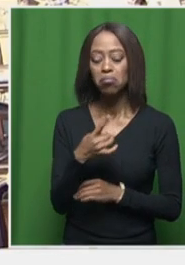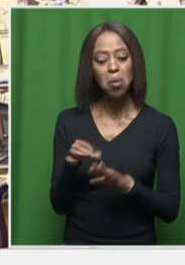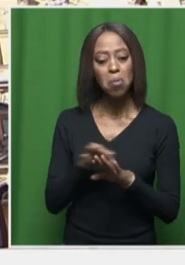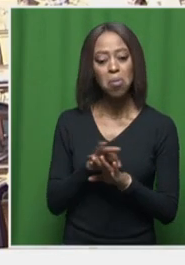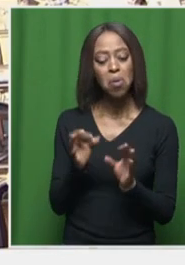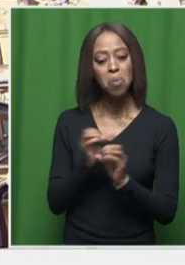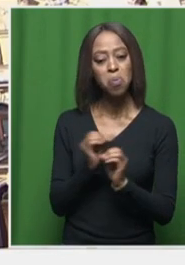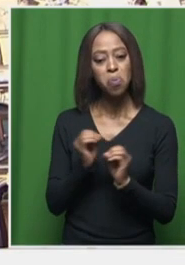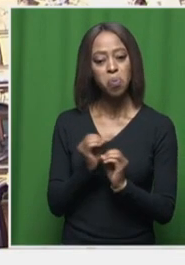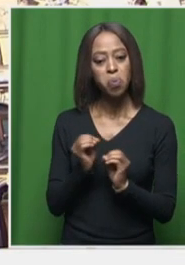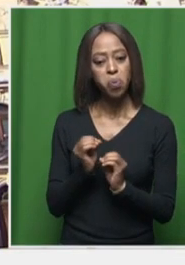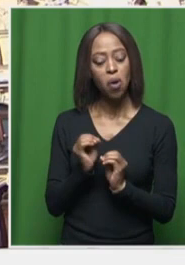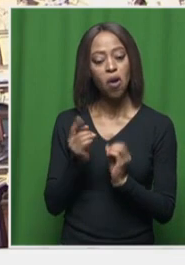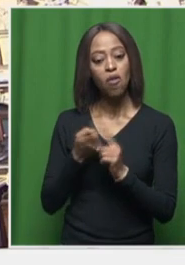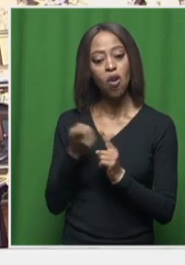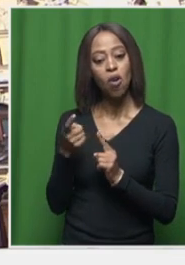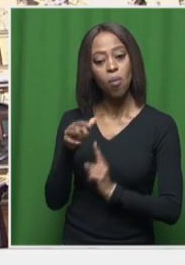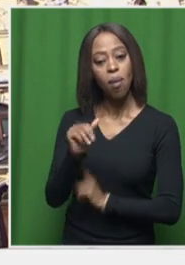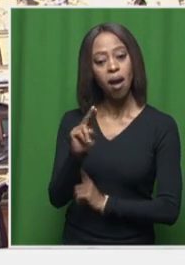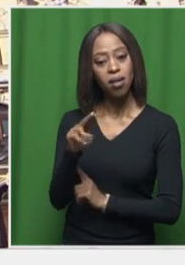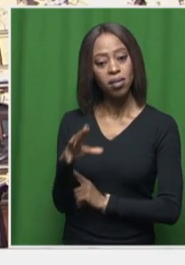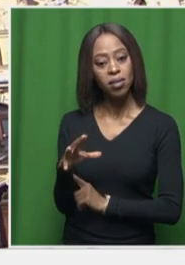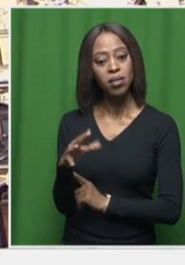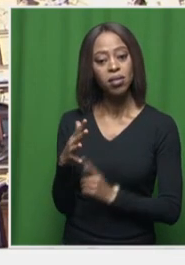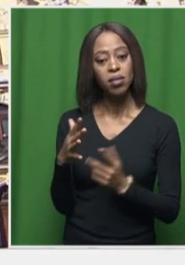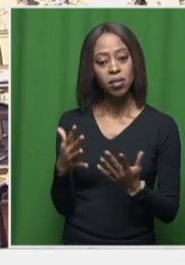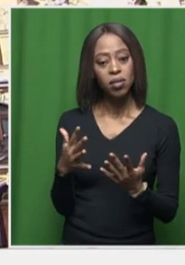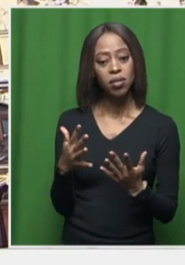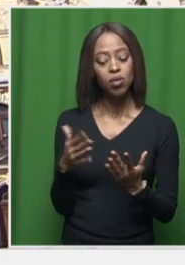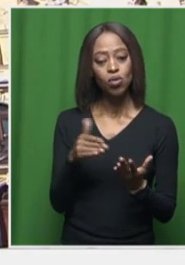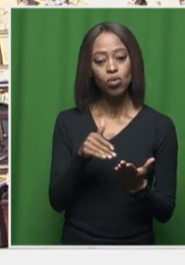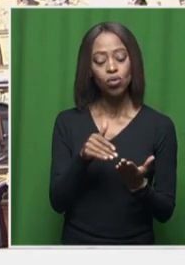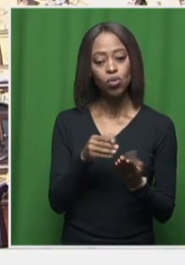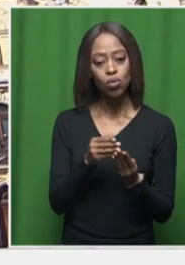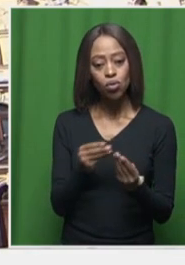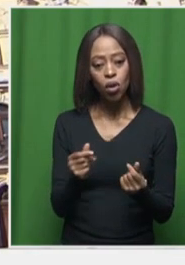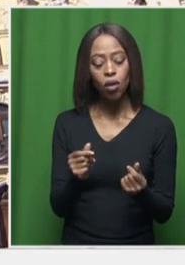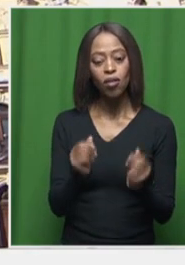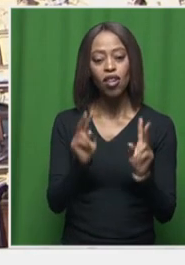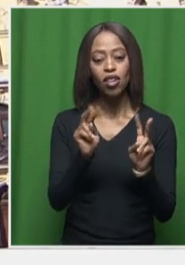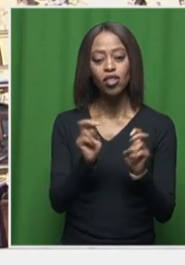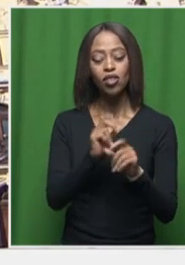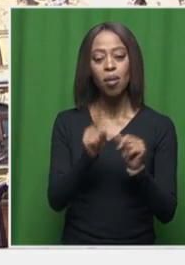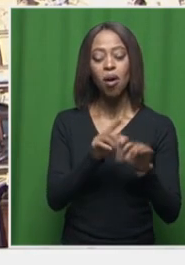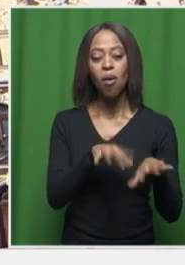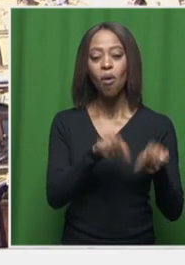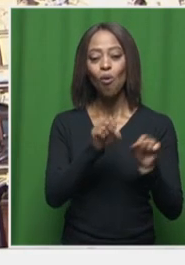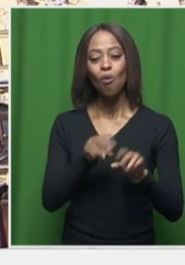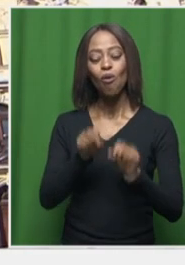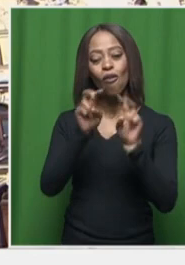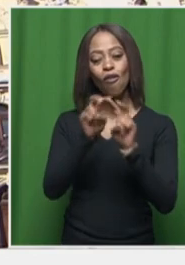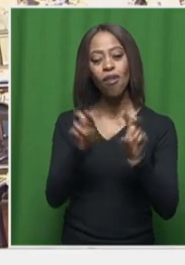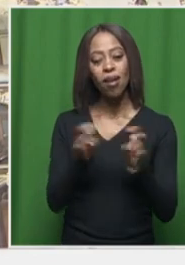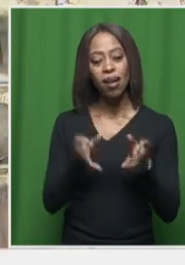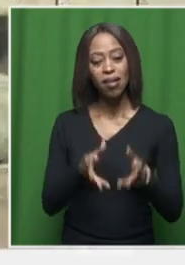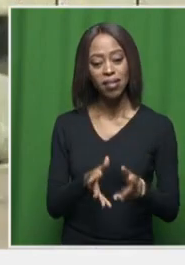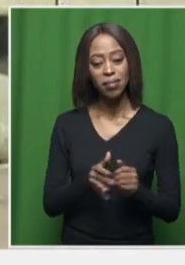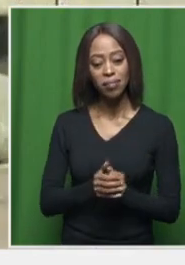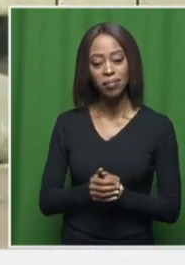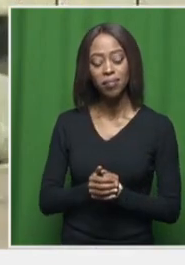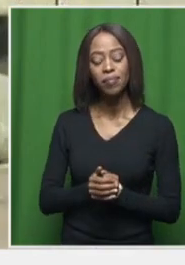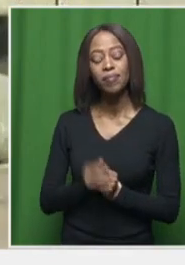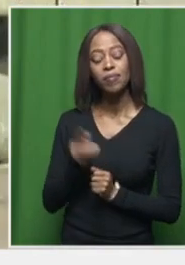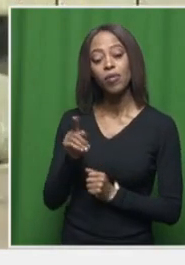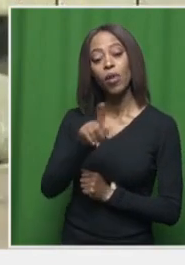plans afoot by the governing party of the day to eradicate issues pertaining to load shedding in the country. Go to Gordon Hill